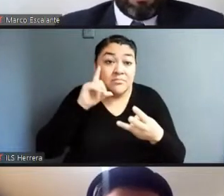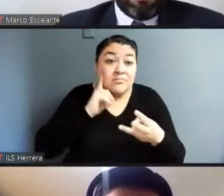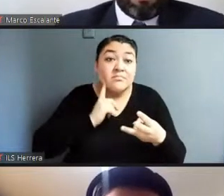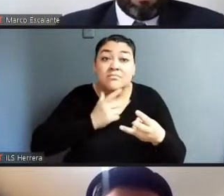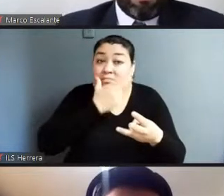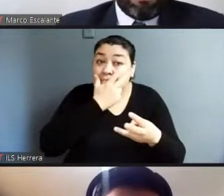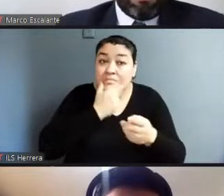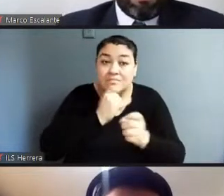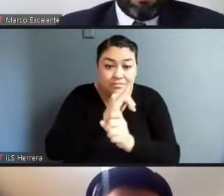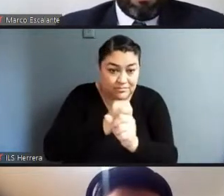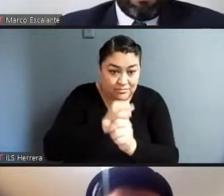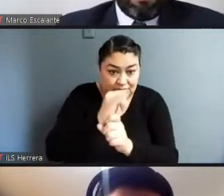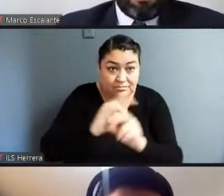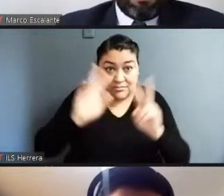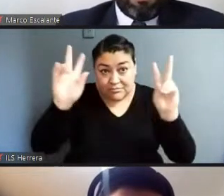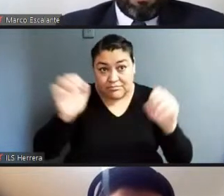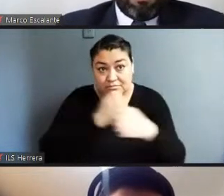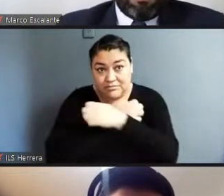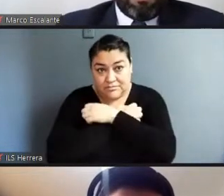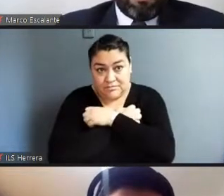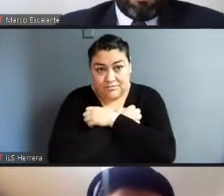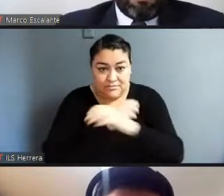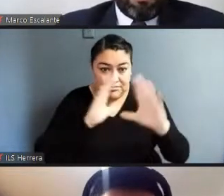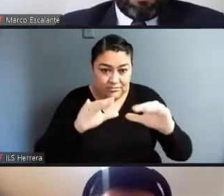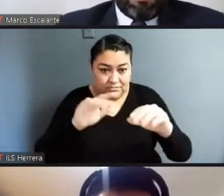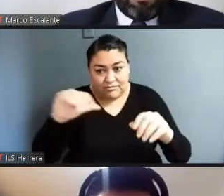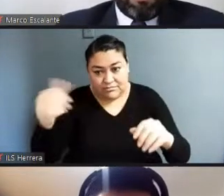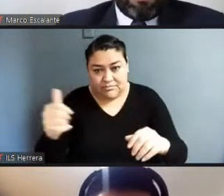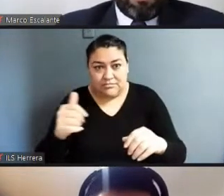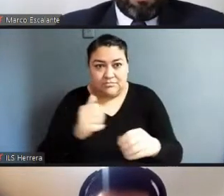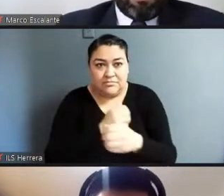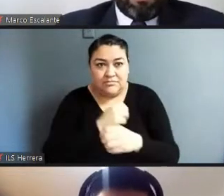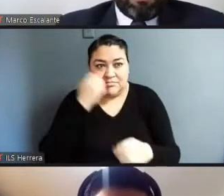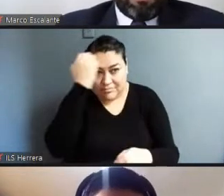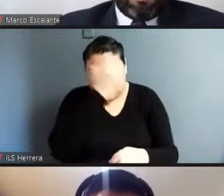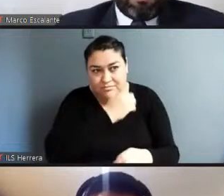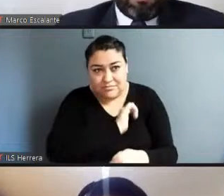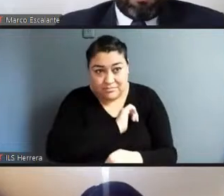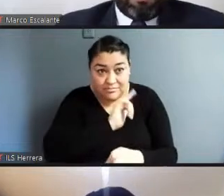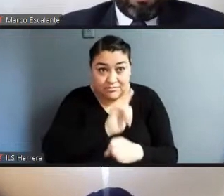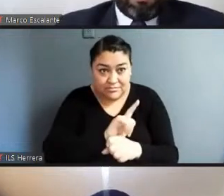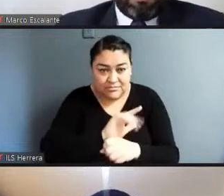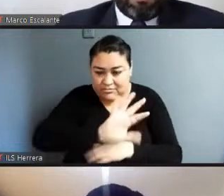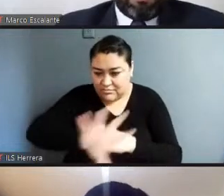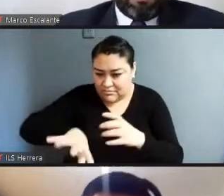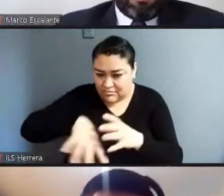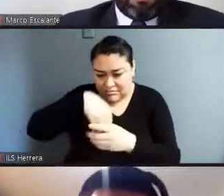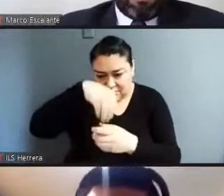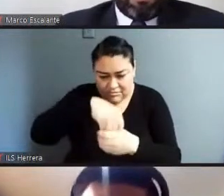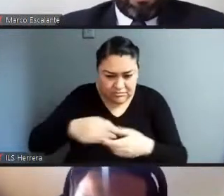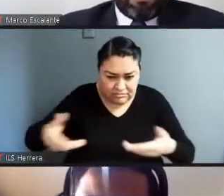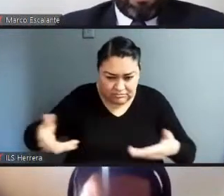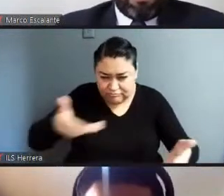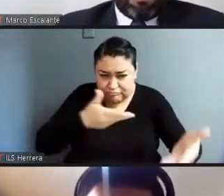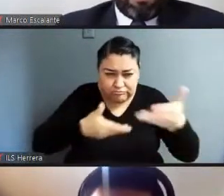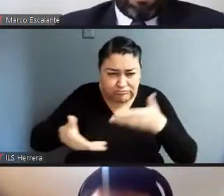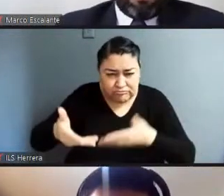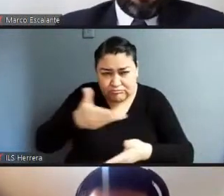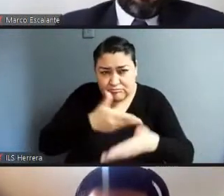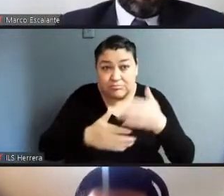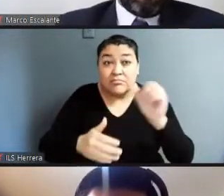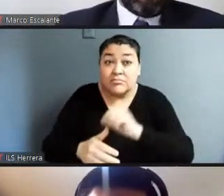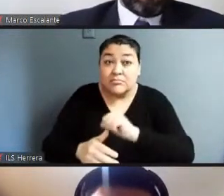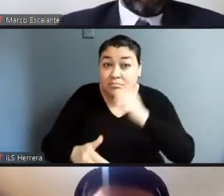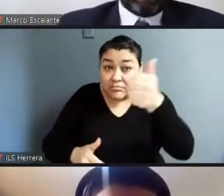students, alumni, specialists in education, in assessment, and at